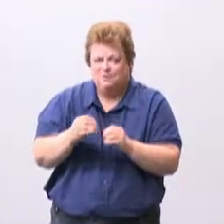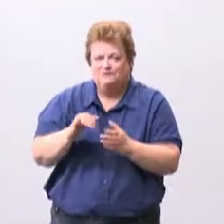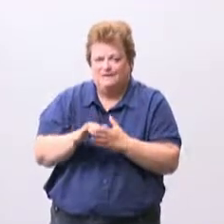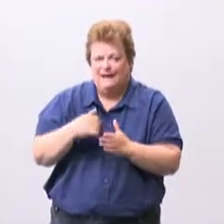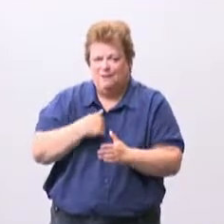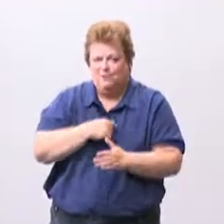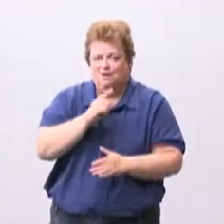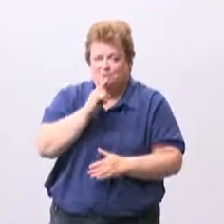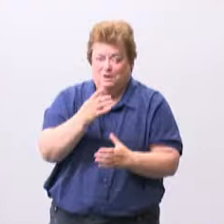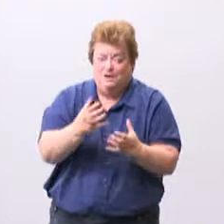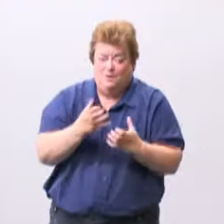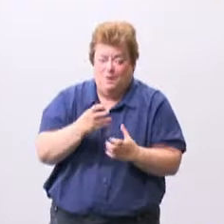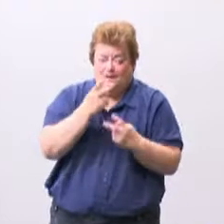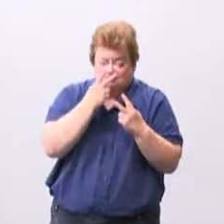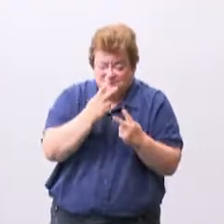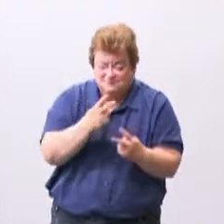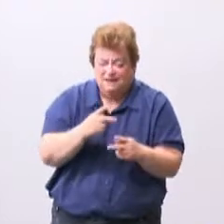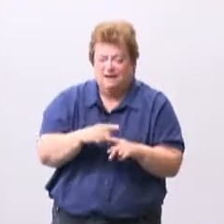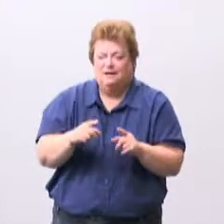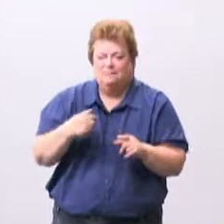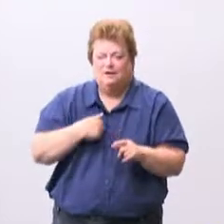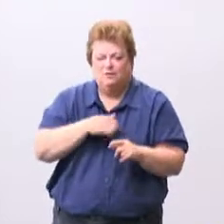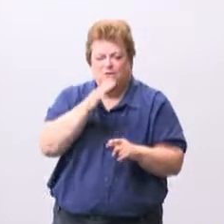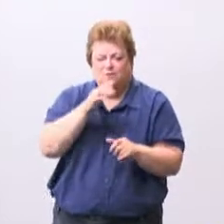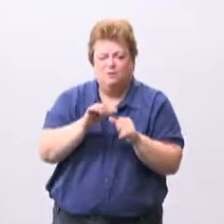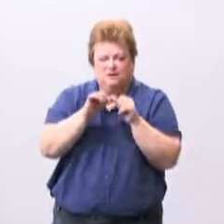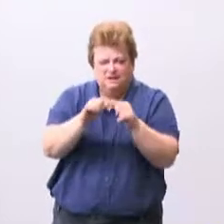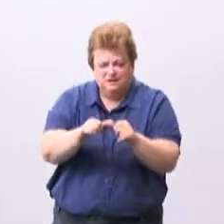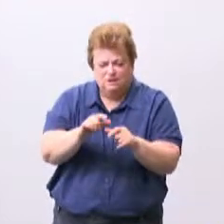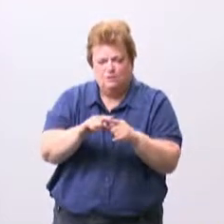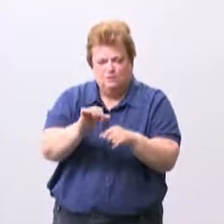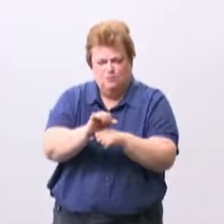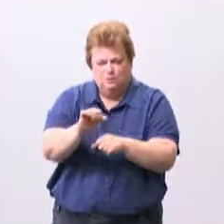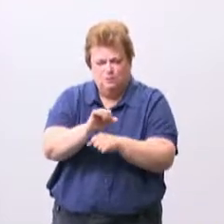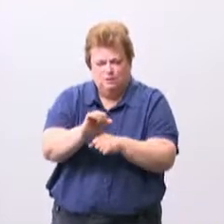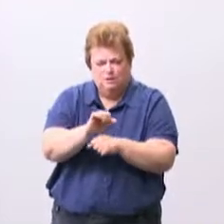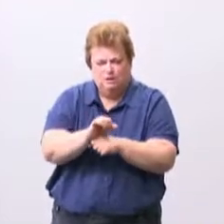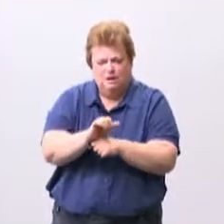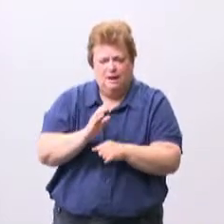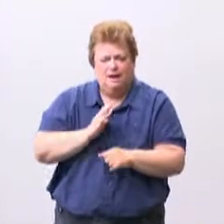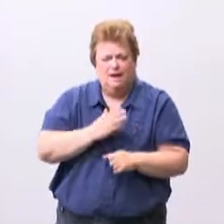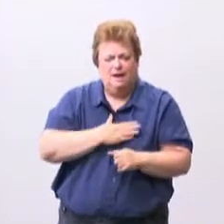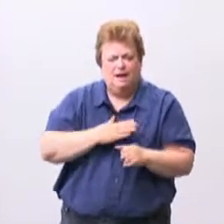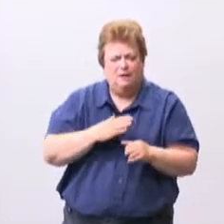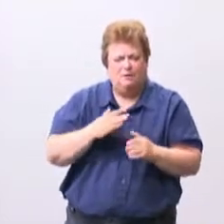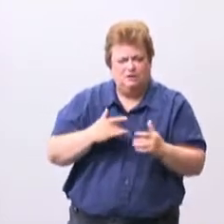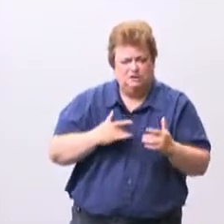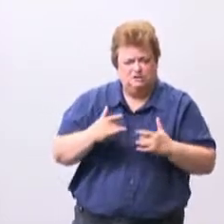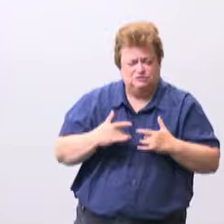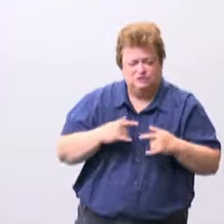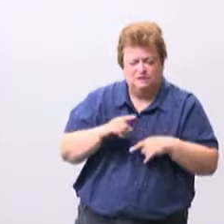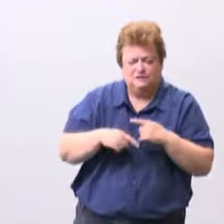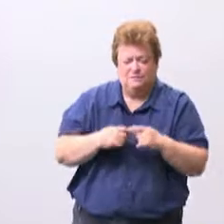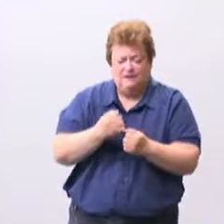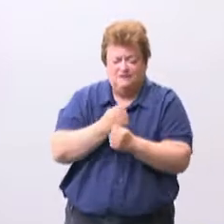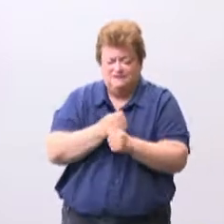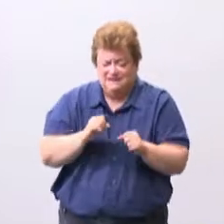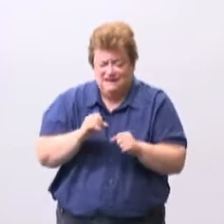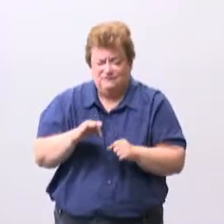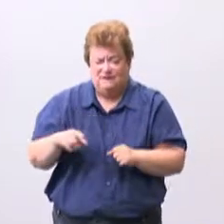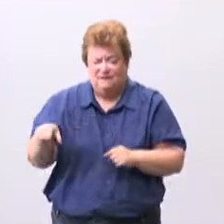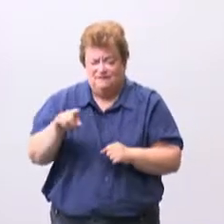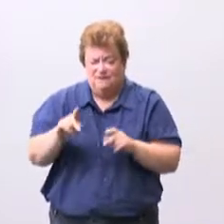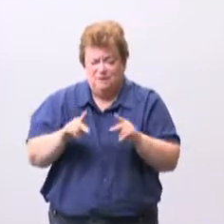Matt. But we're going to continue to work forward. Our concern is the safety of those individuals, and we know